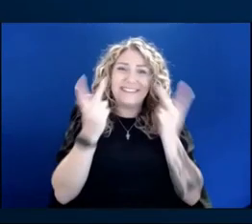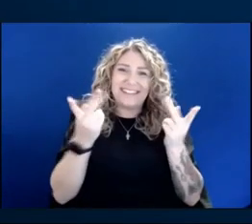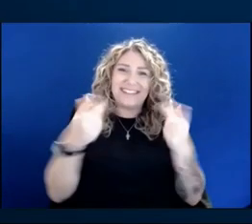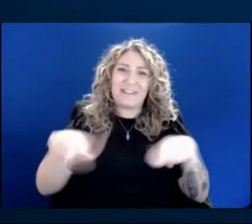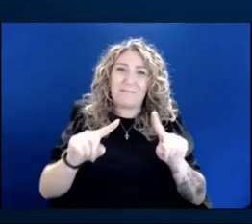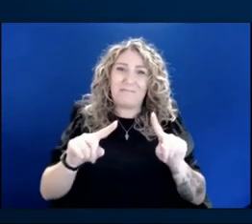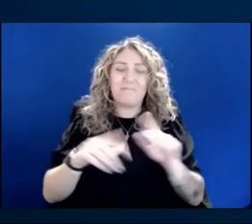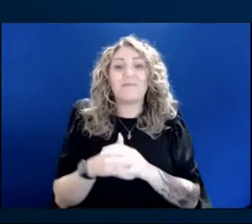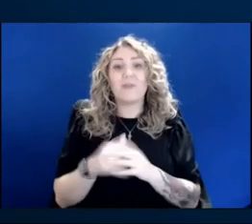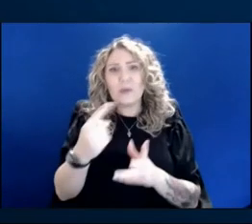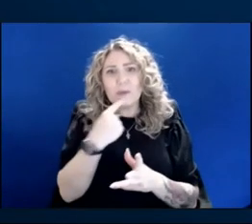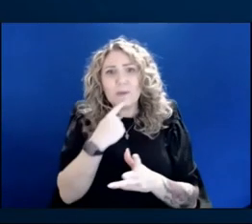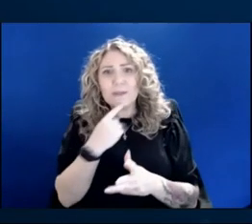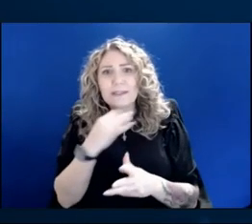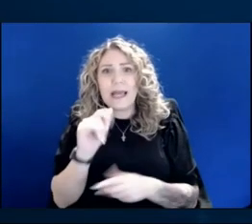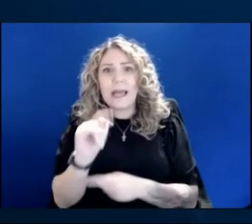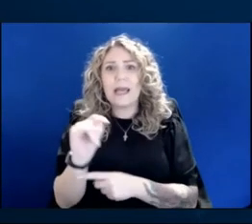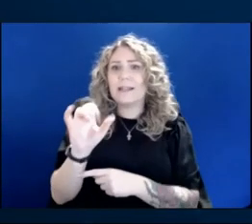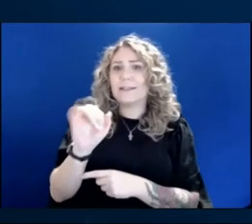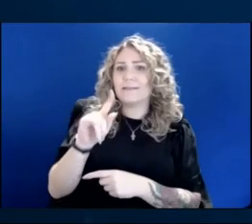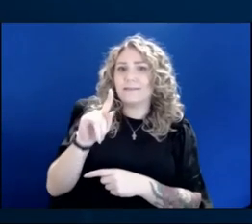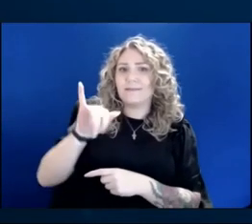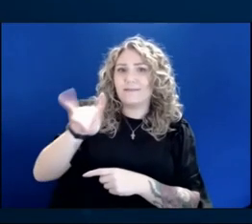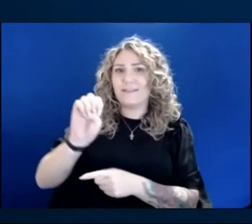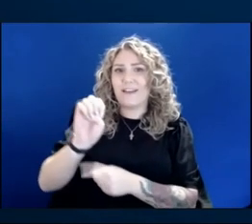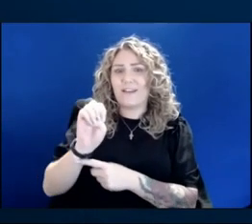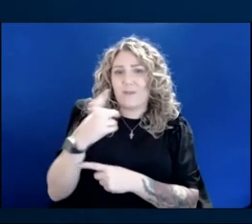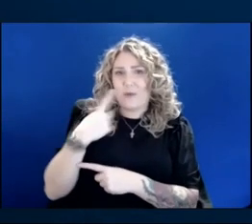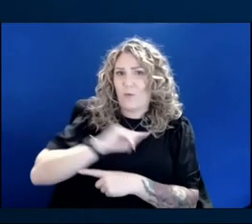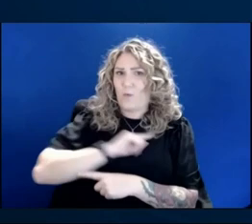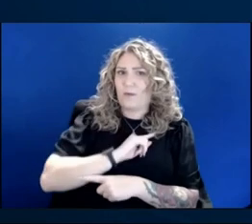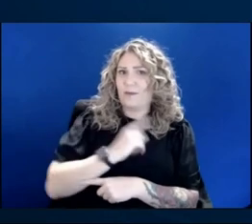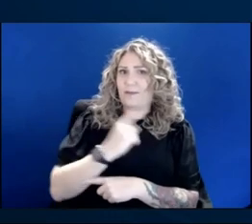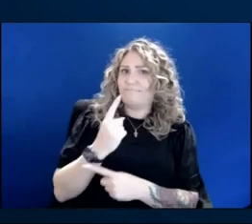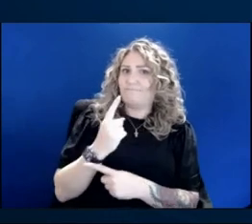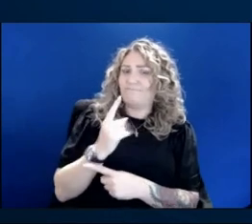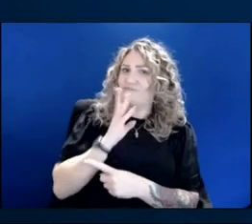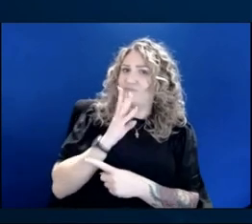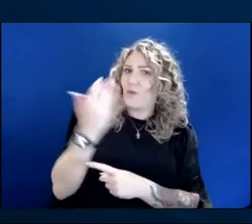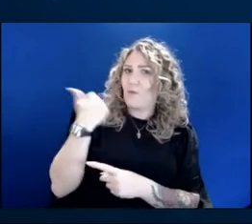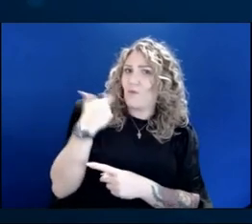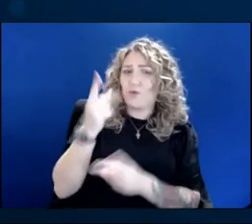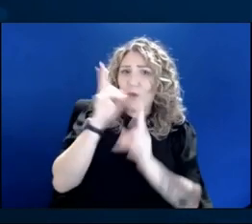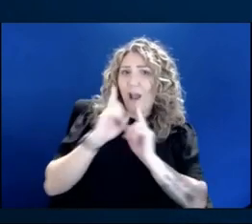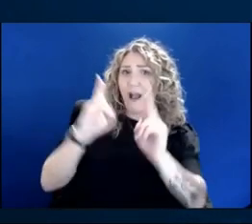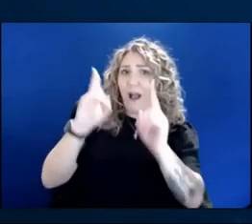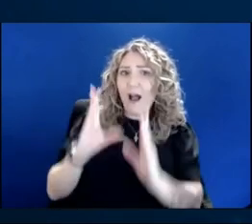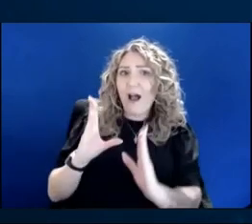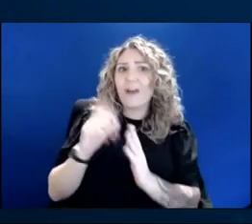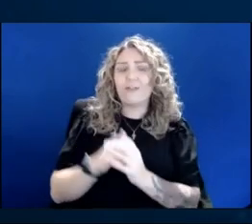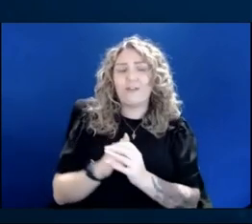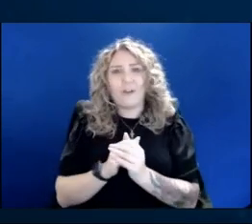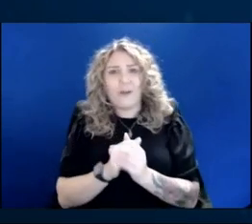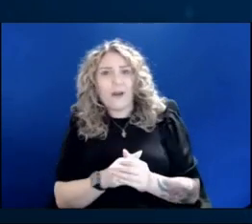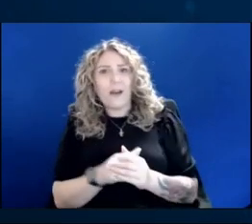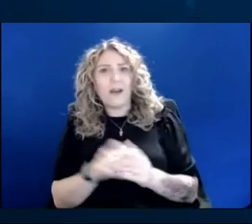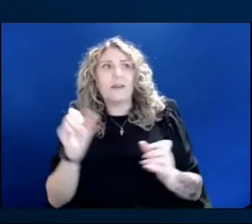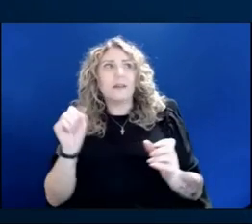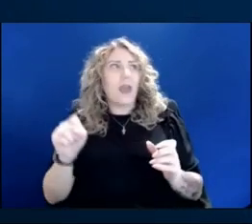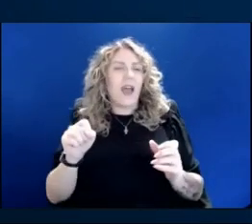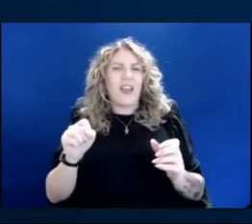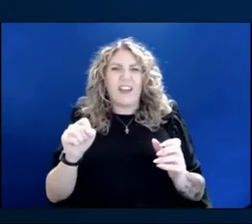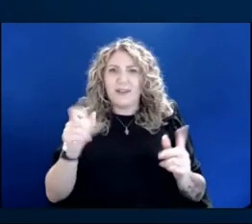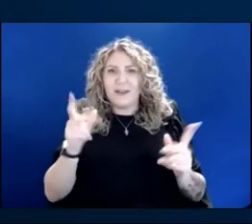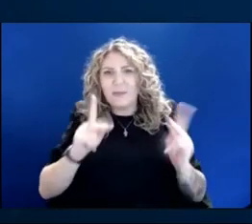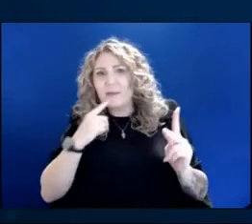think, Stephanie, we talked about this before, you know, you were honored to be able to do this. I think, you know, you talk about it being such a big ask and such a big give,